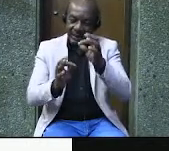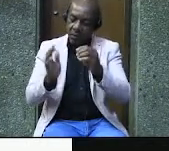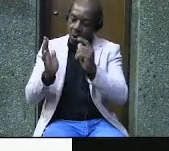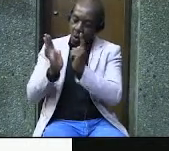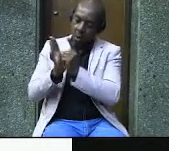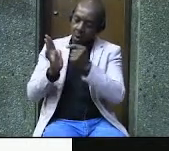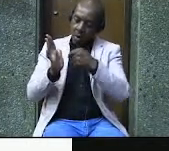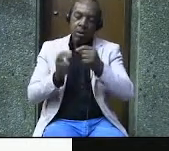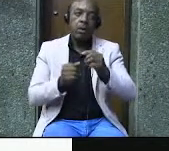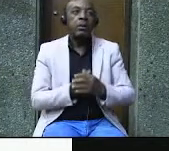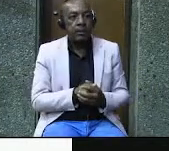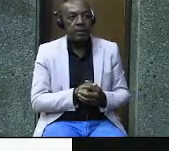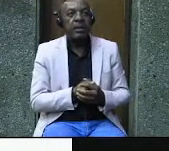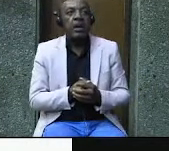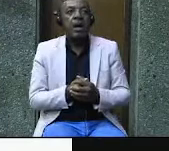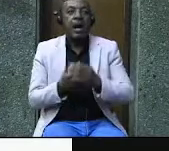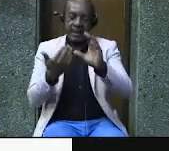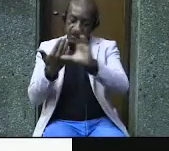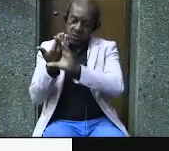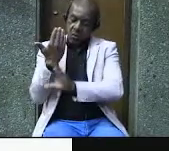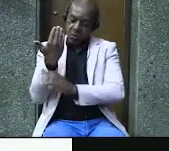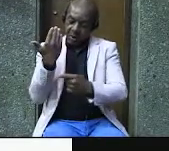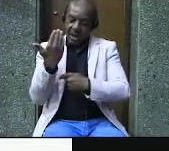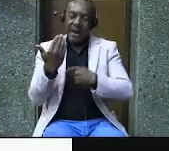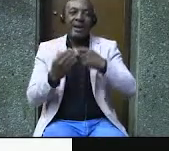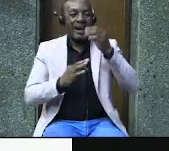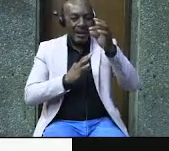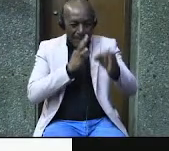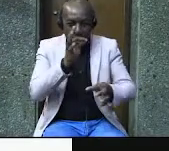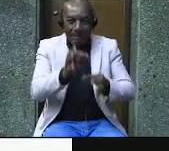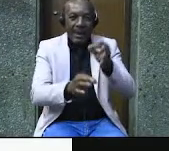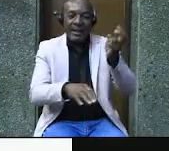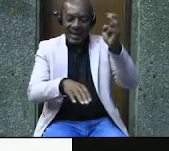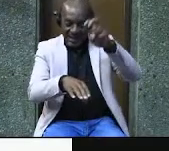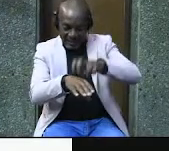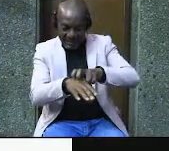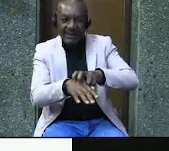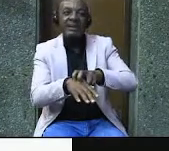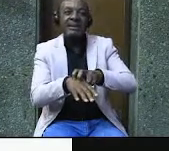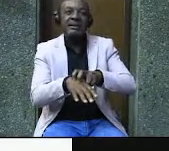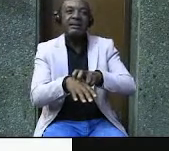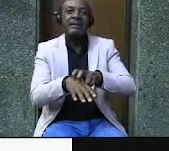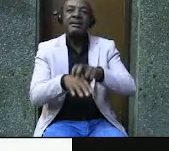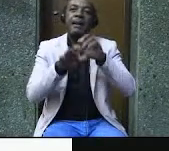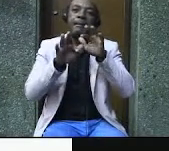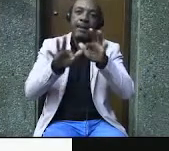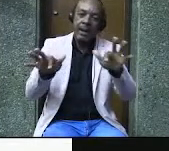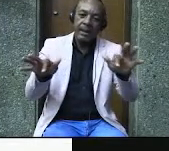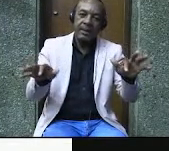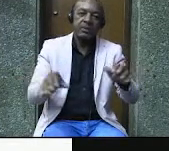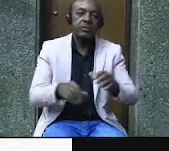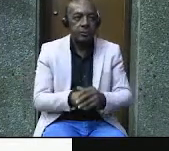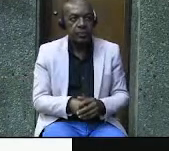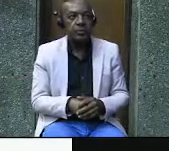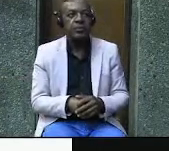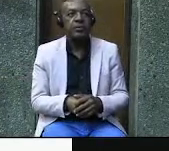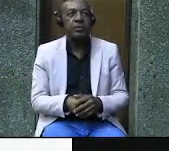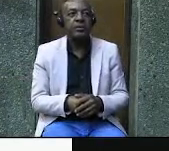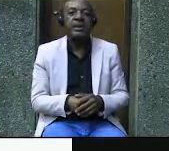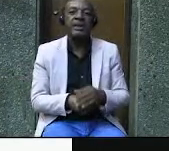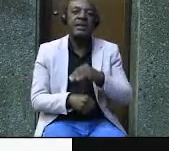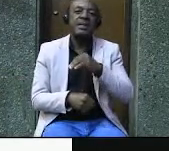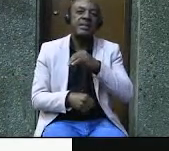the Constitution defines public interest very broadly. It